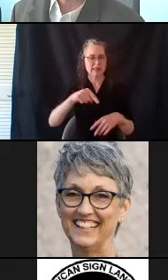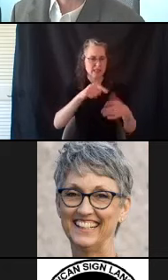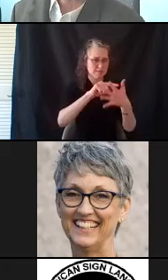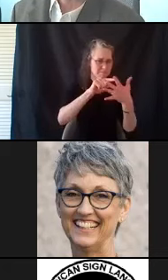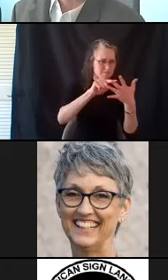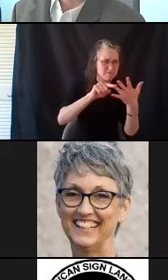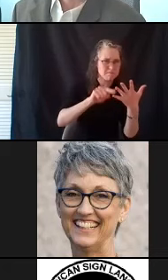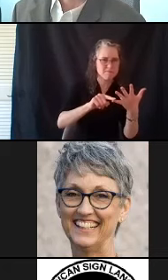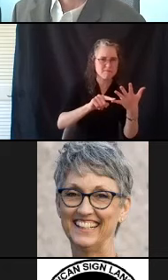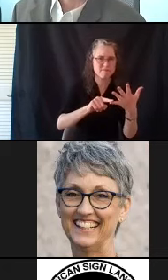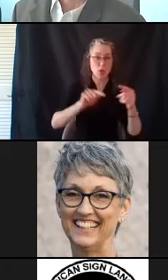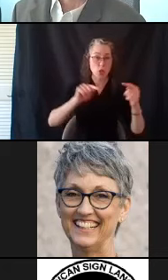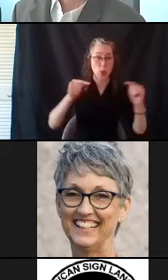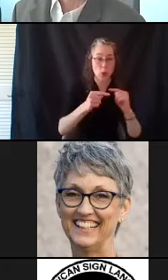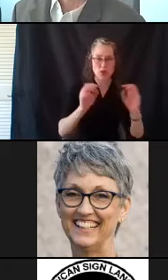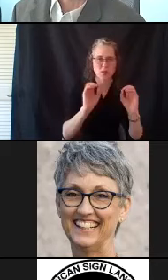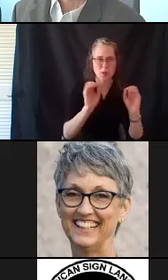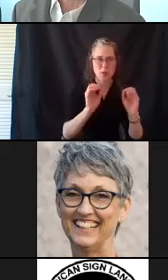others."